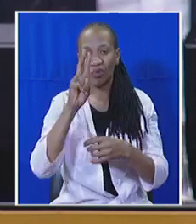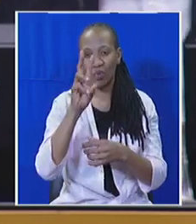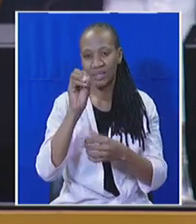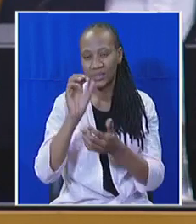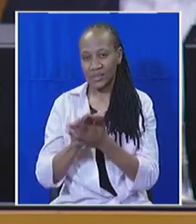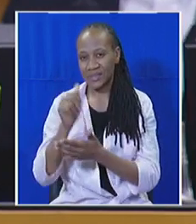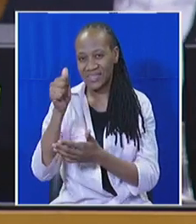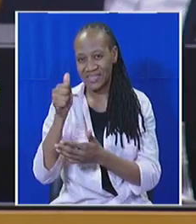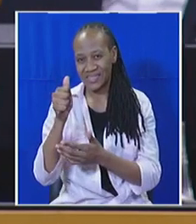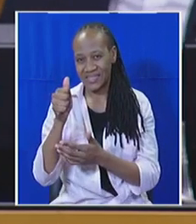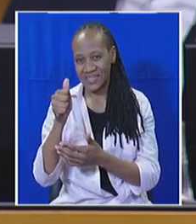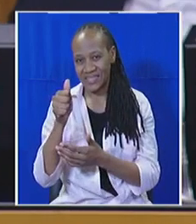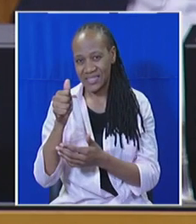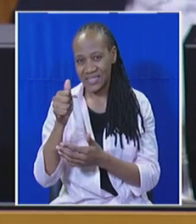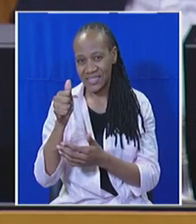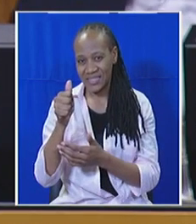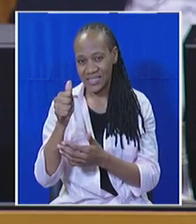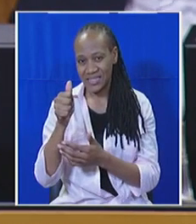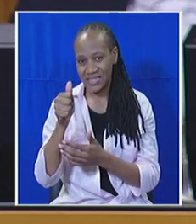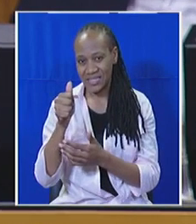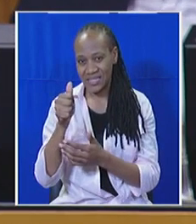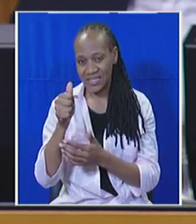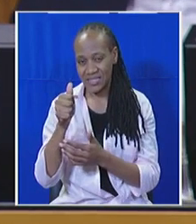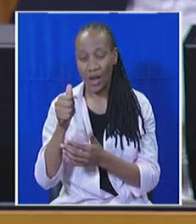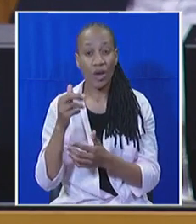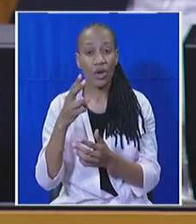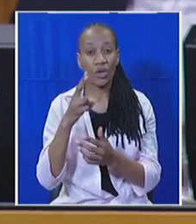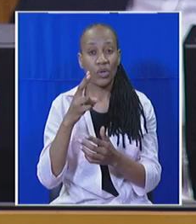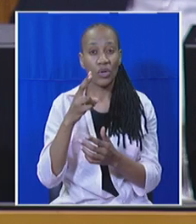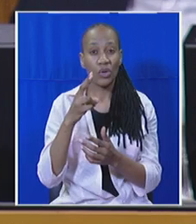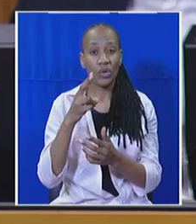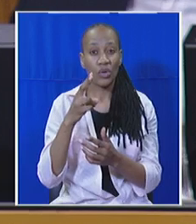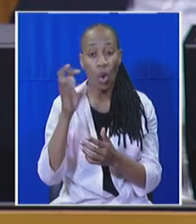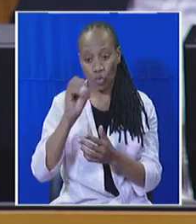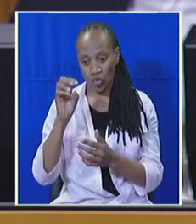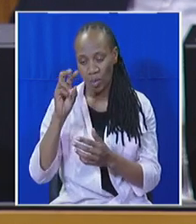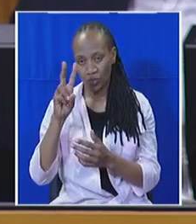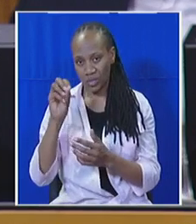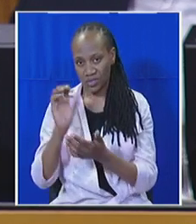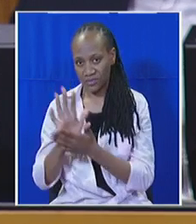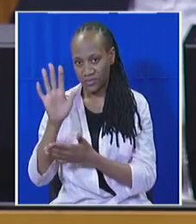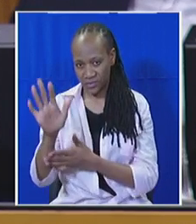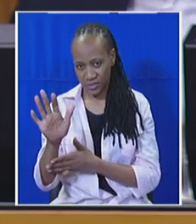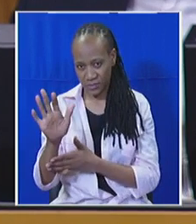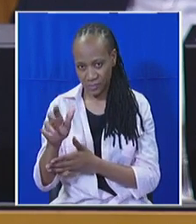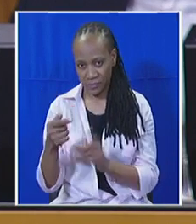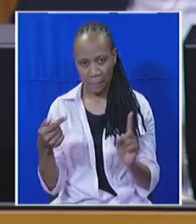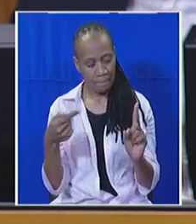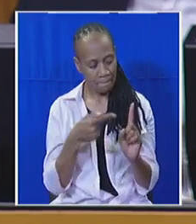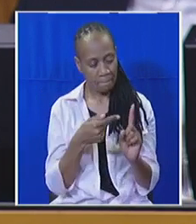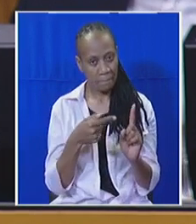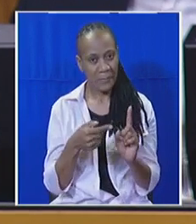Artist for Jazz on Wednesday night, the 28th October 2015. Further notes that the former Sterling